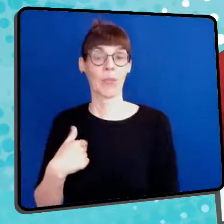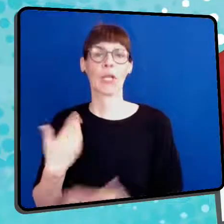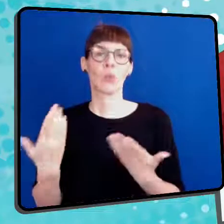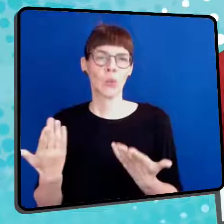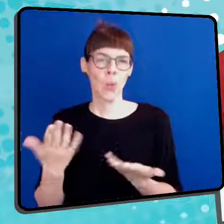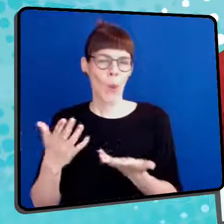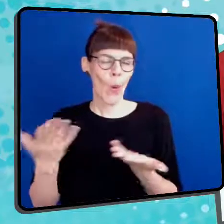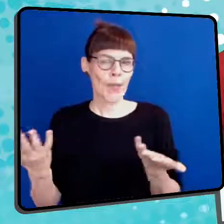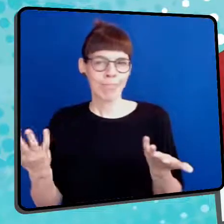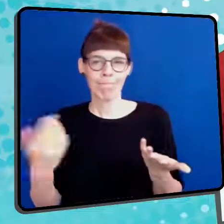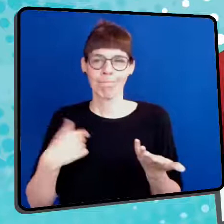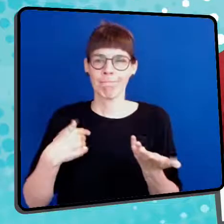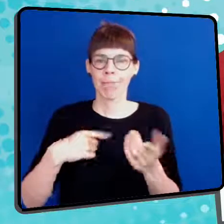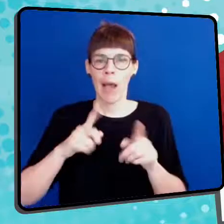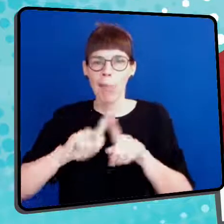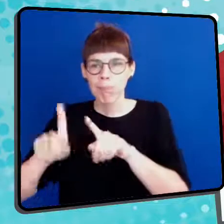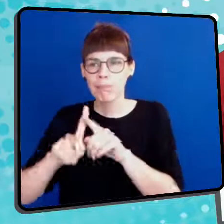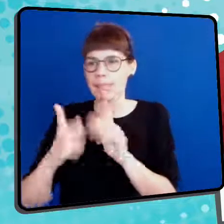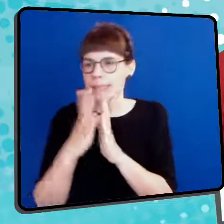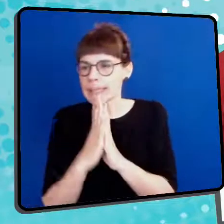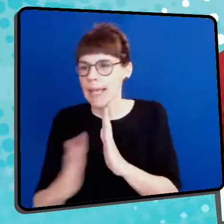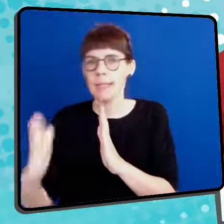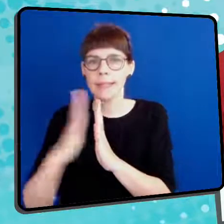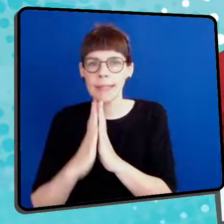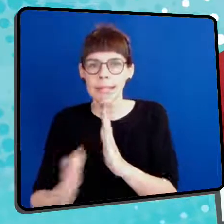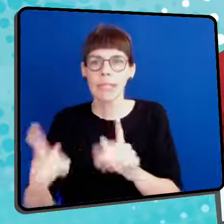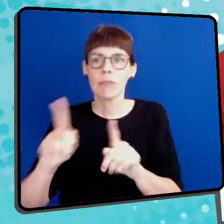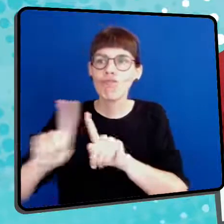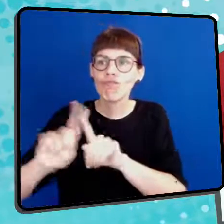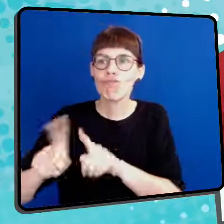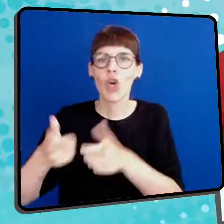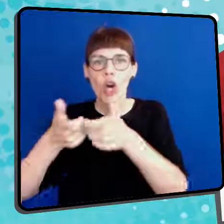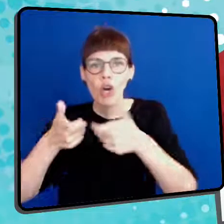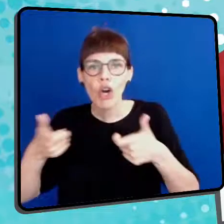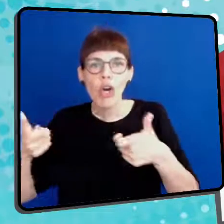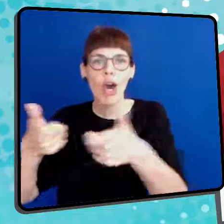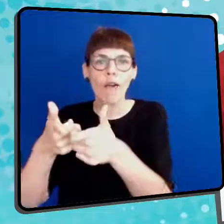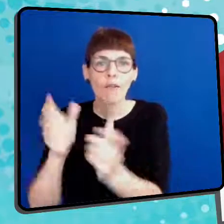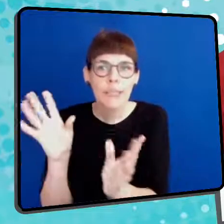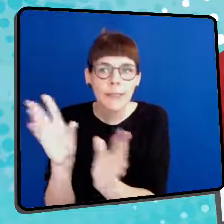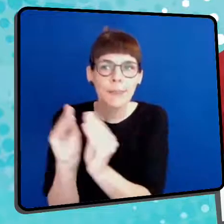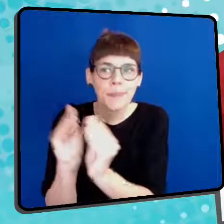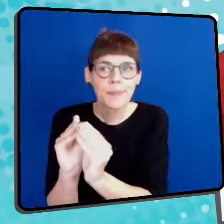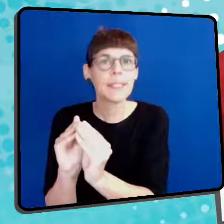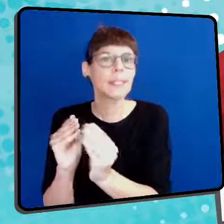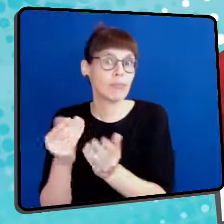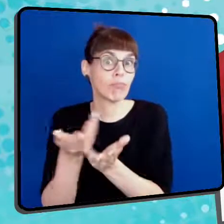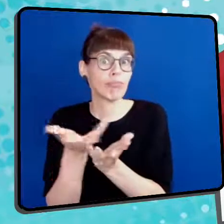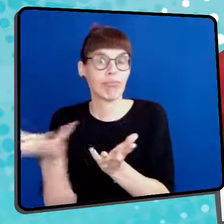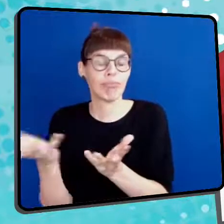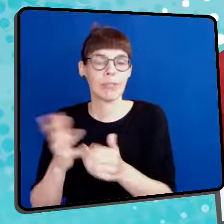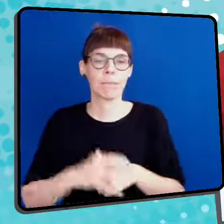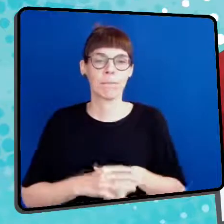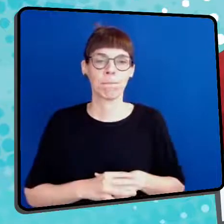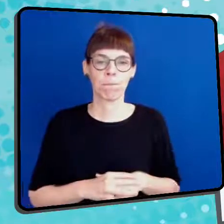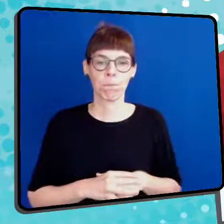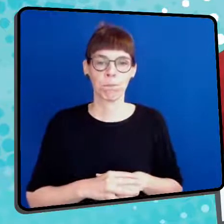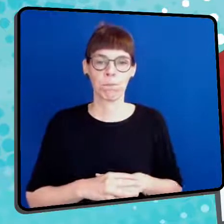lot of sessions at different conferences and meetups. I also organizer